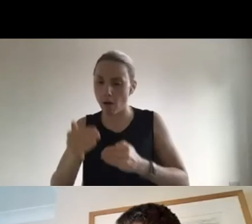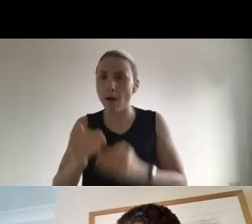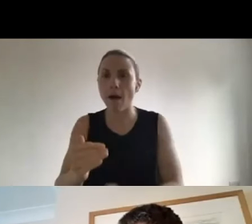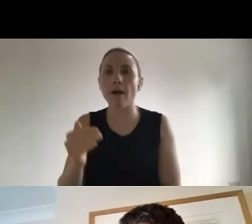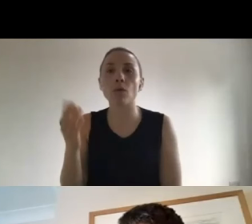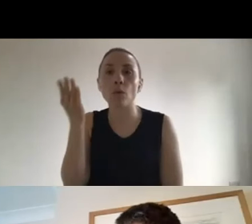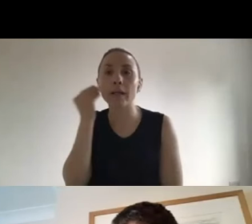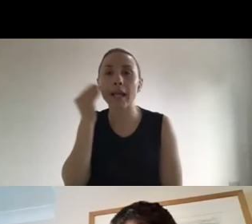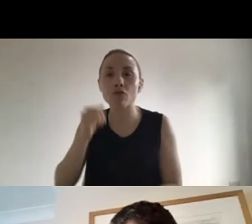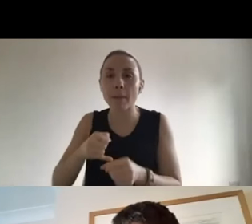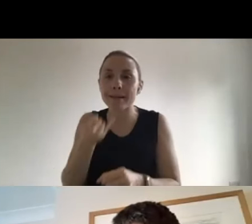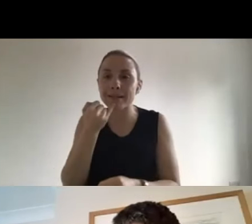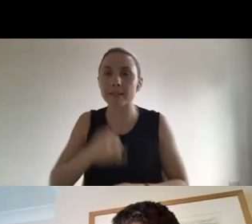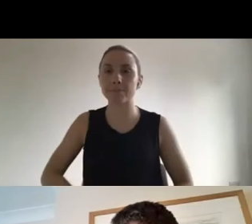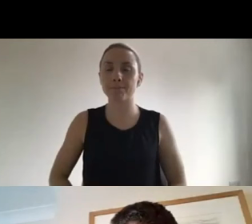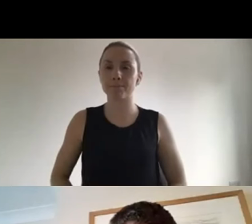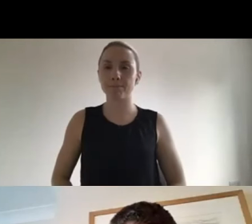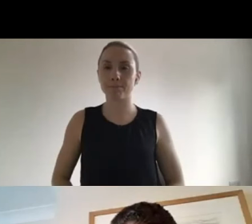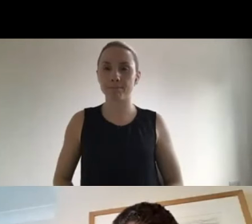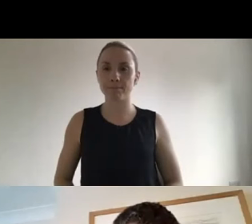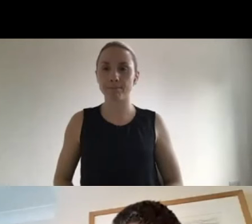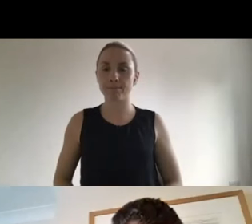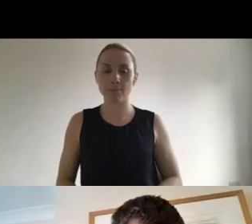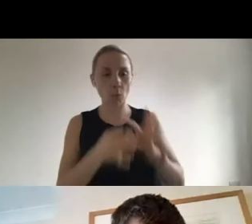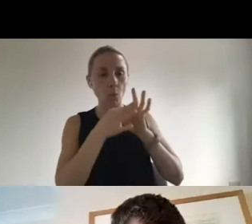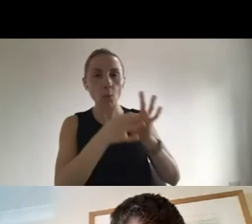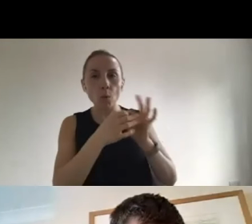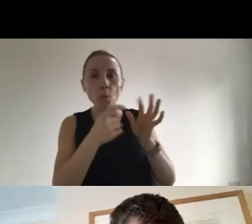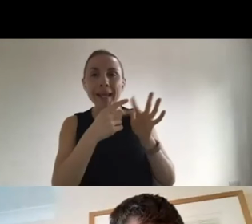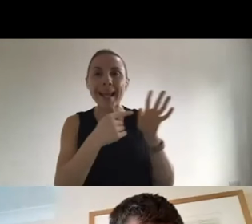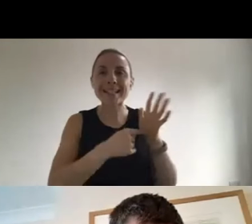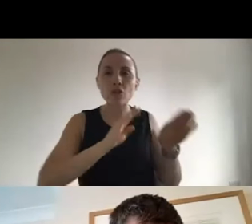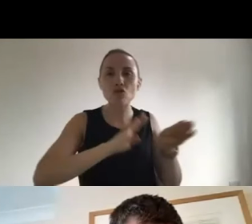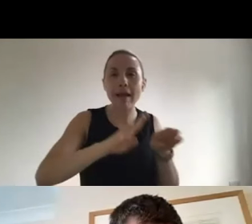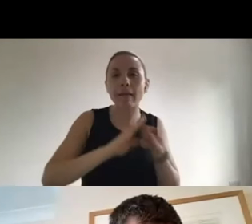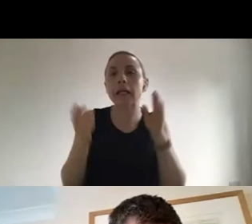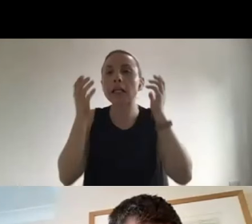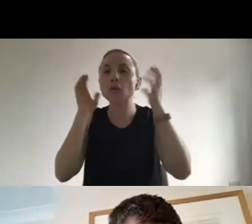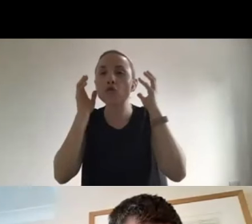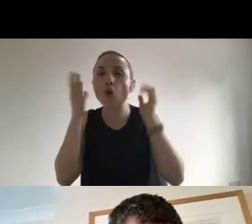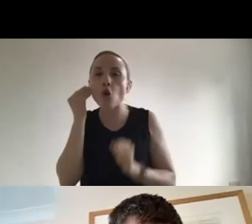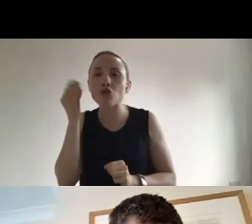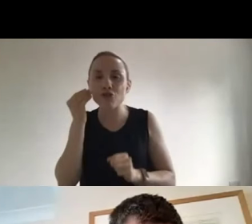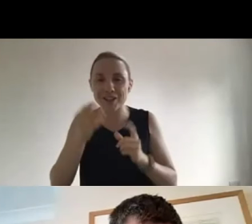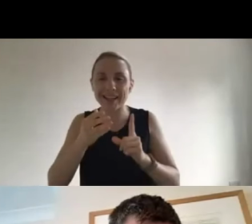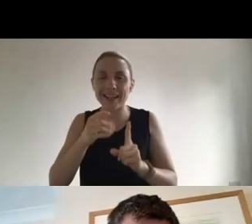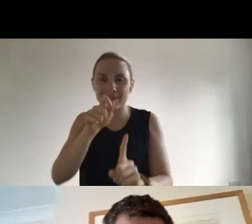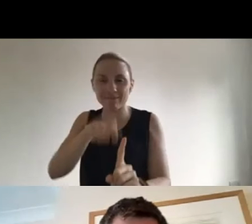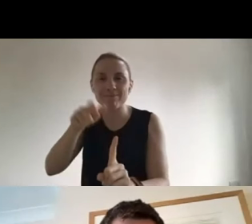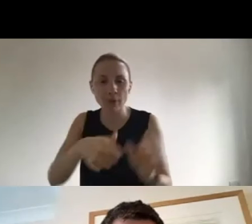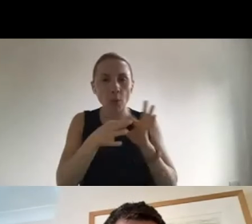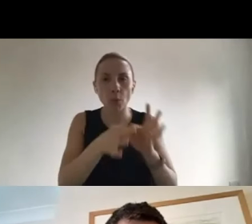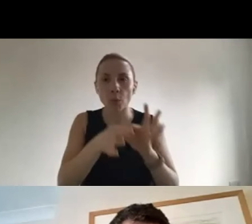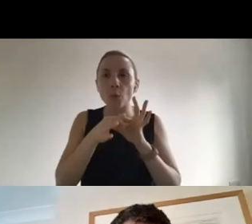We engage with ENT trainees and audiologists in a study that we have started about a